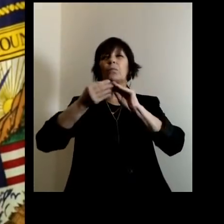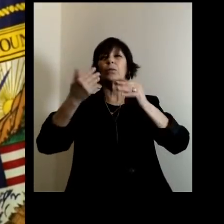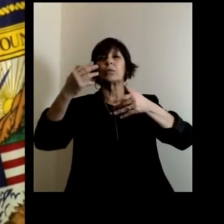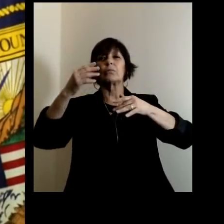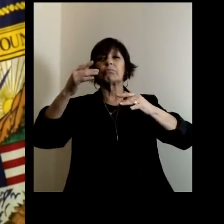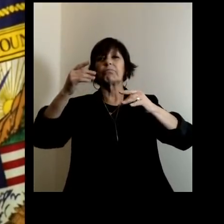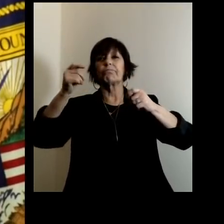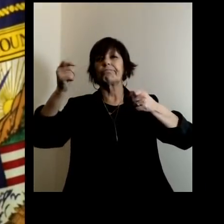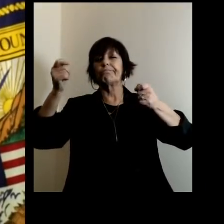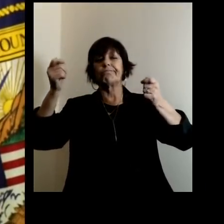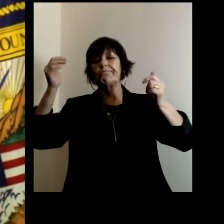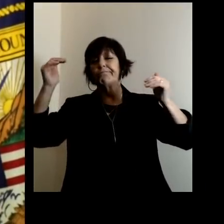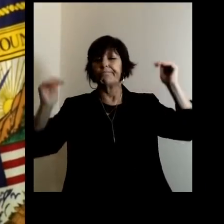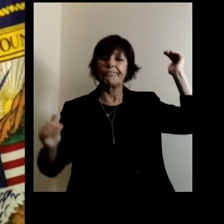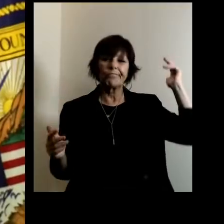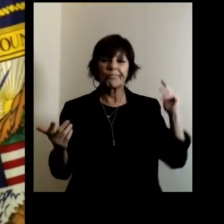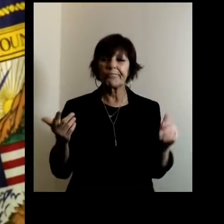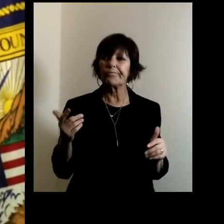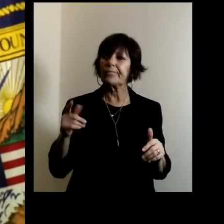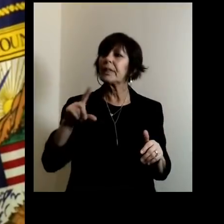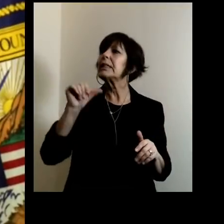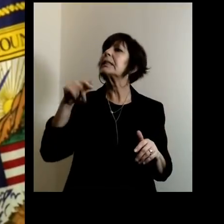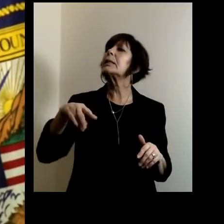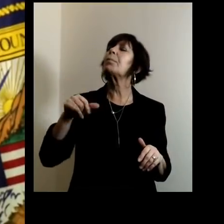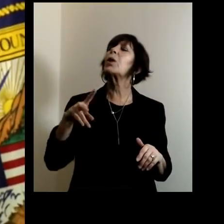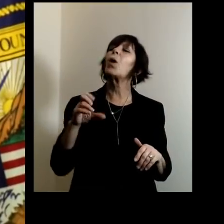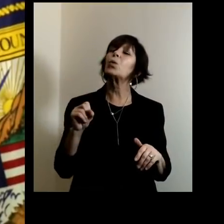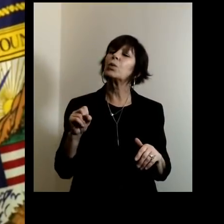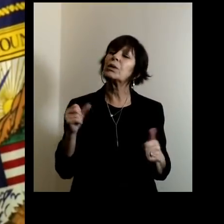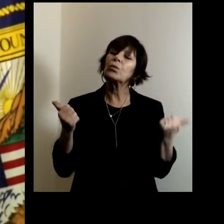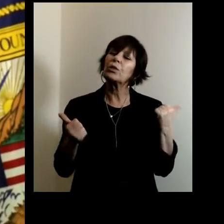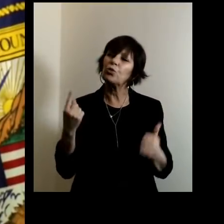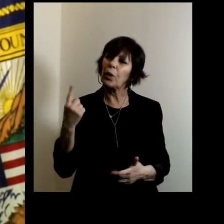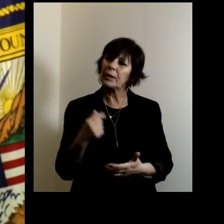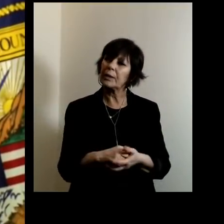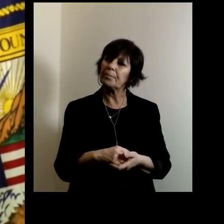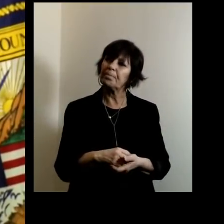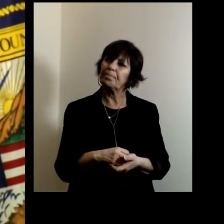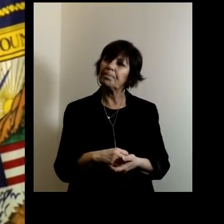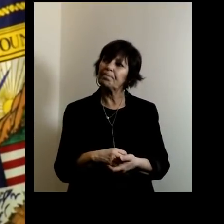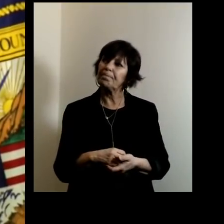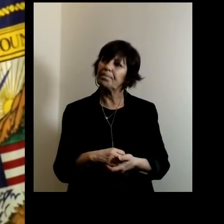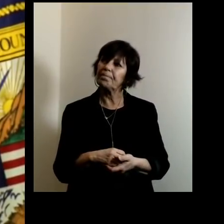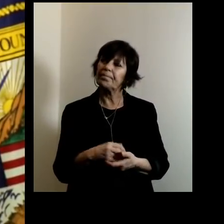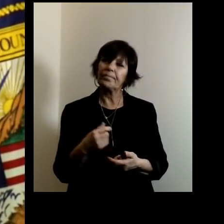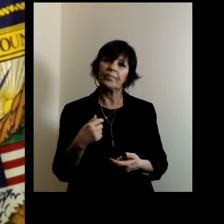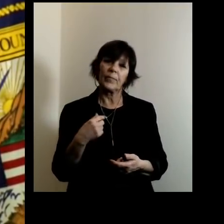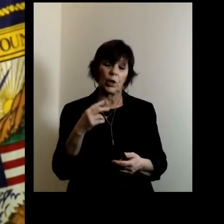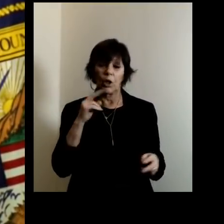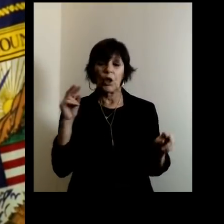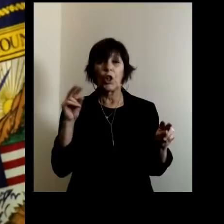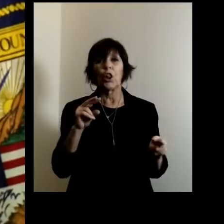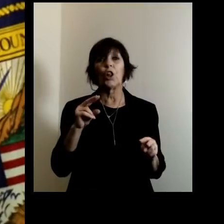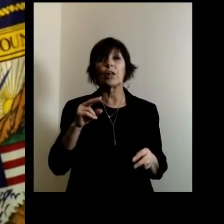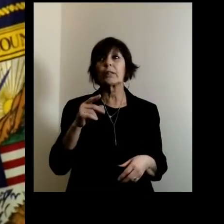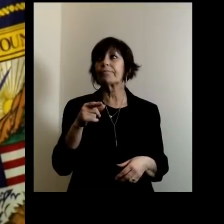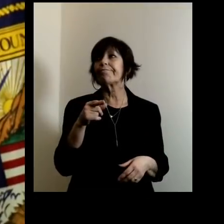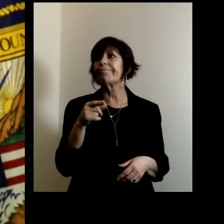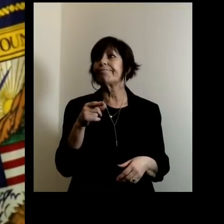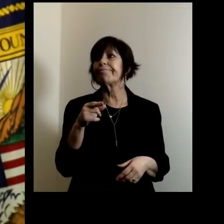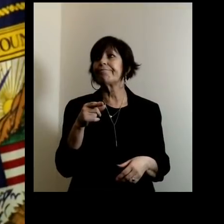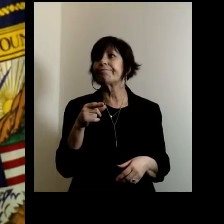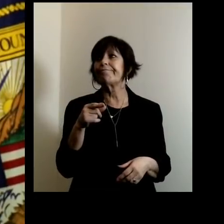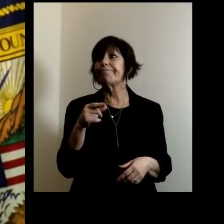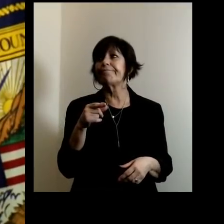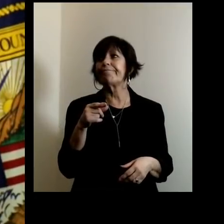question. About the zip codes with the quarter to one-third spread? I would say take a look at the highest zip codes, and those are